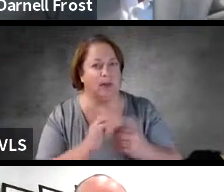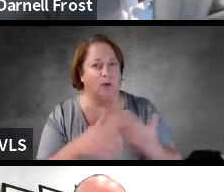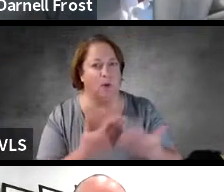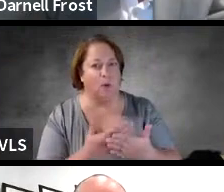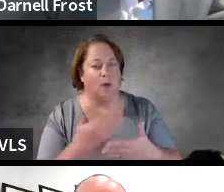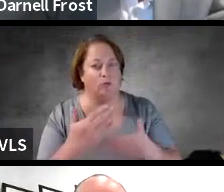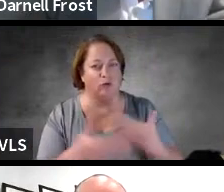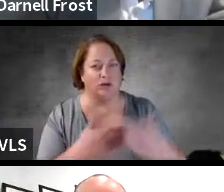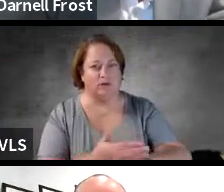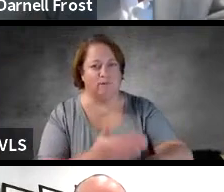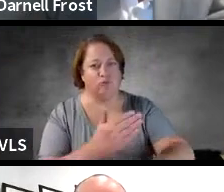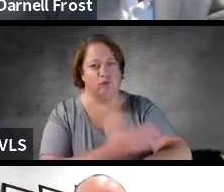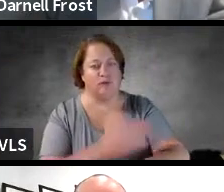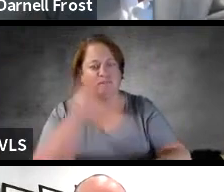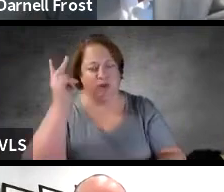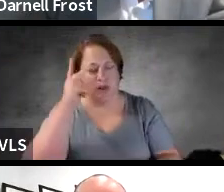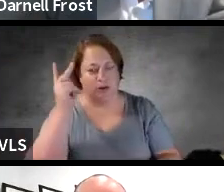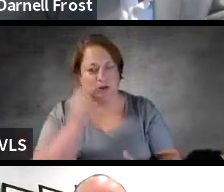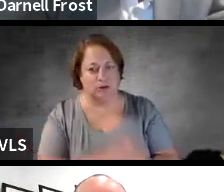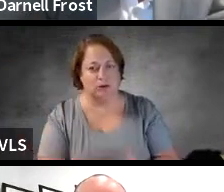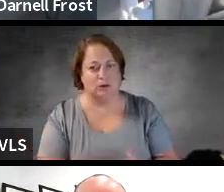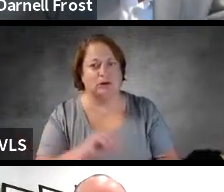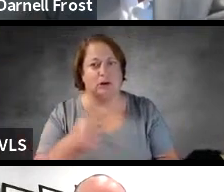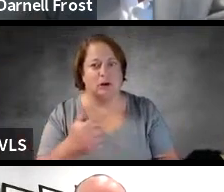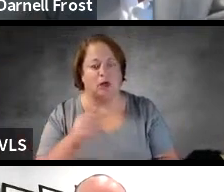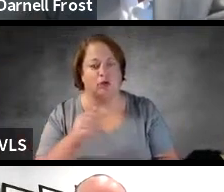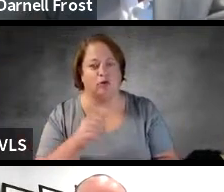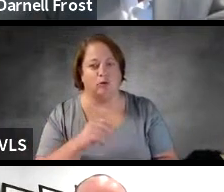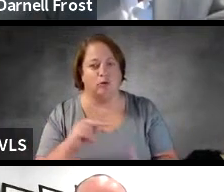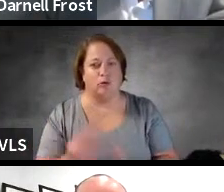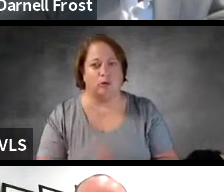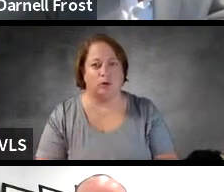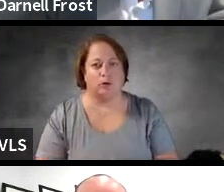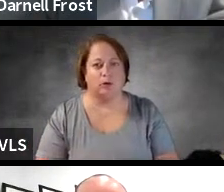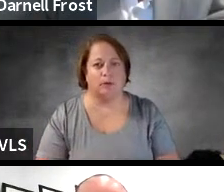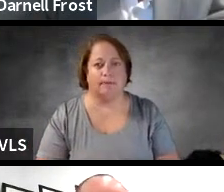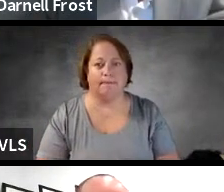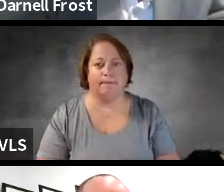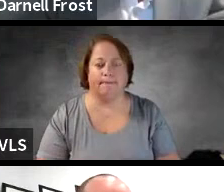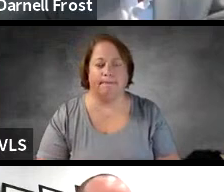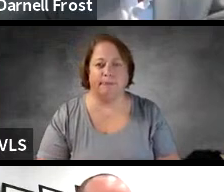improvement philosophy. I think it's another dimension of the strategic plan.